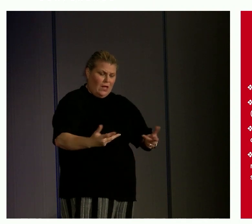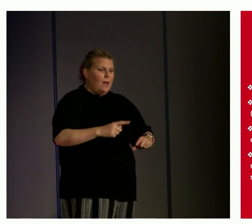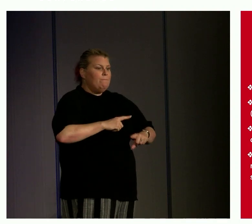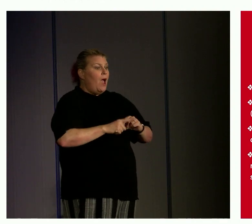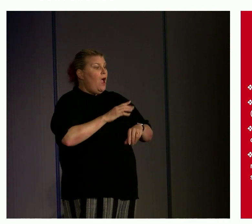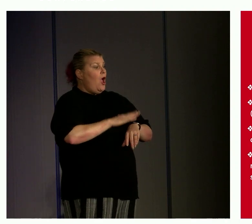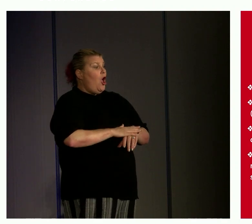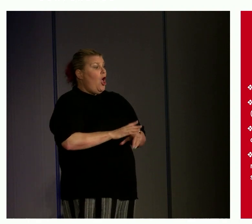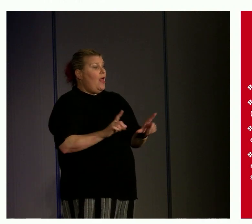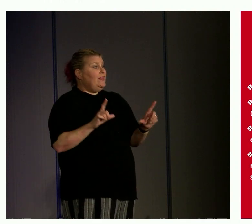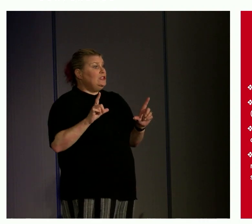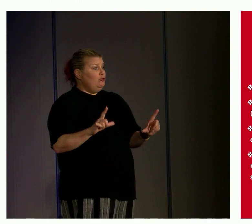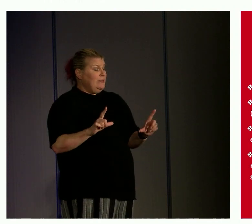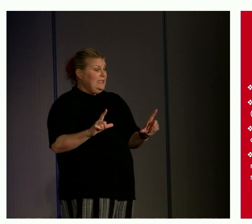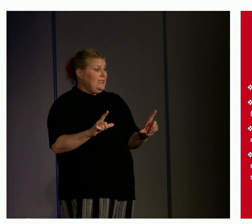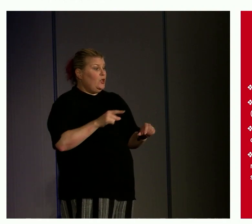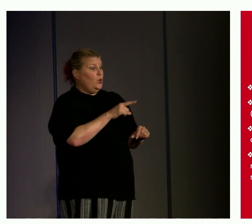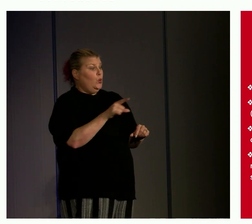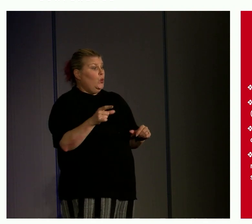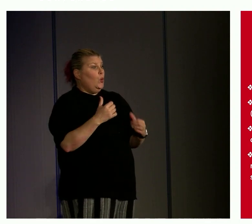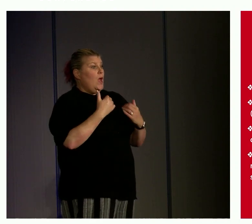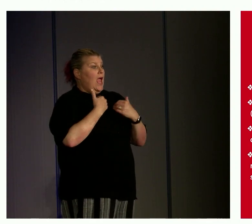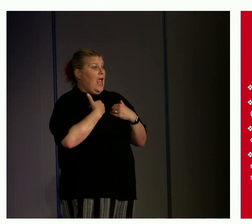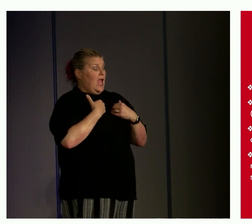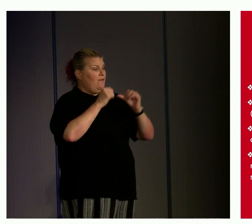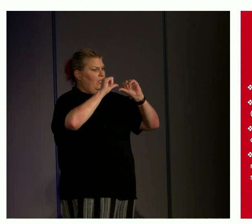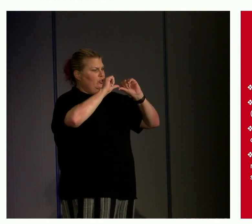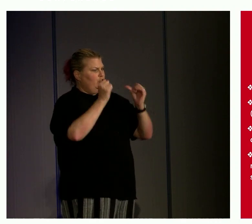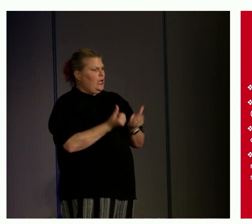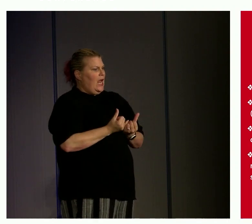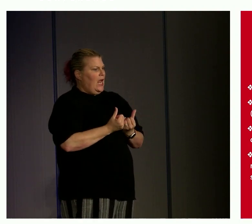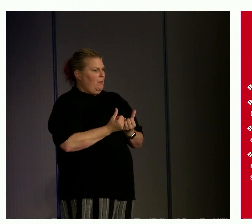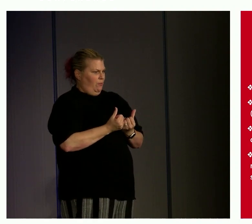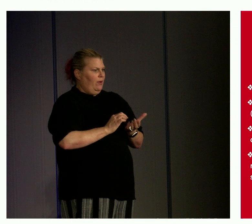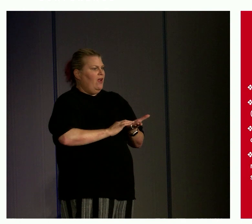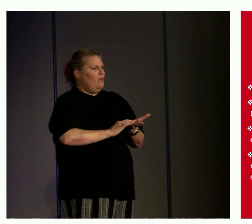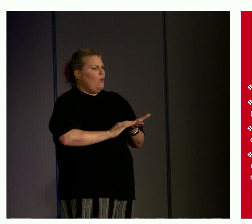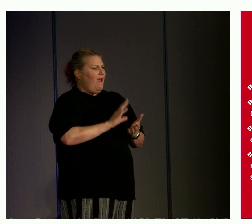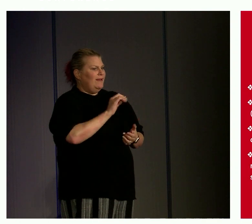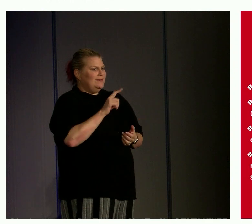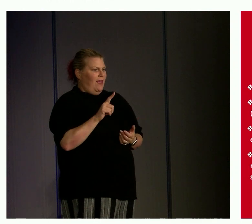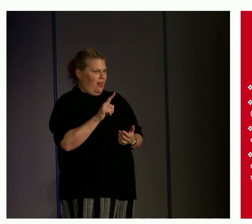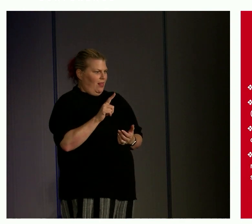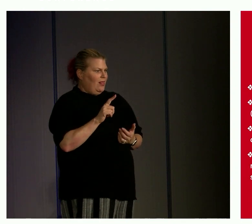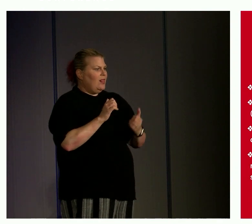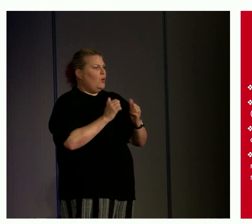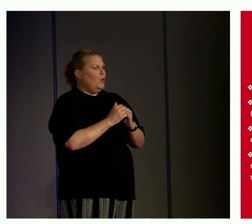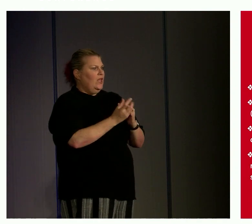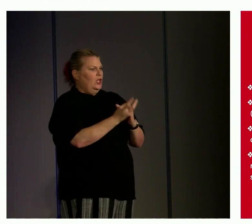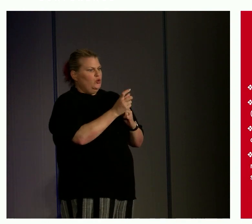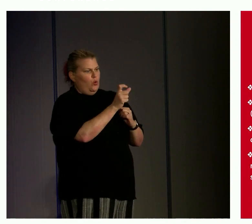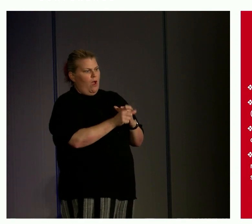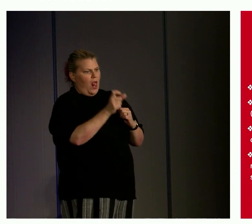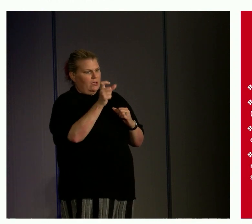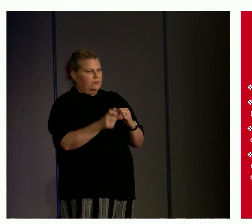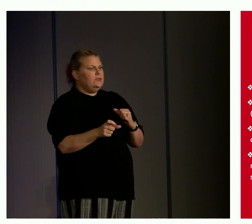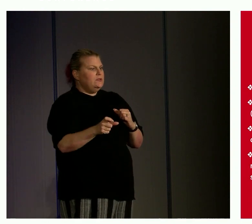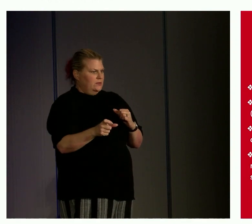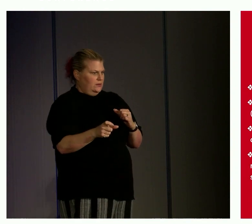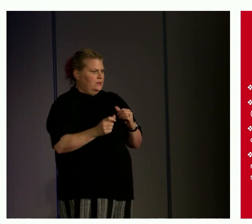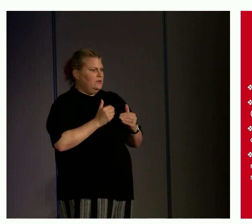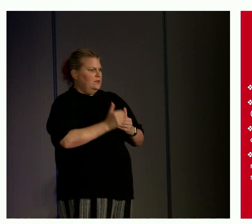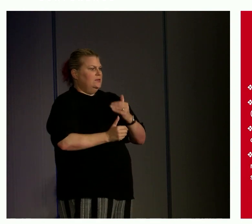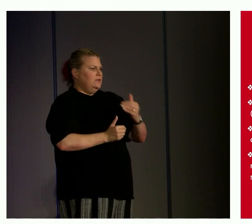the screen, you have the shape of a Braille cell with the, you know, the two columns of